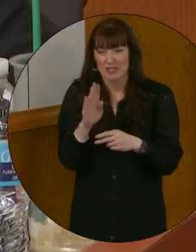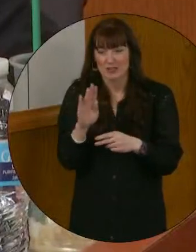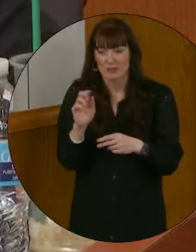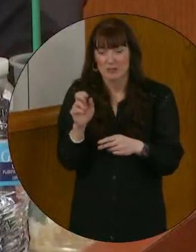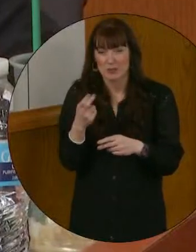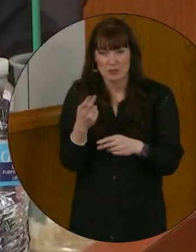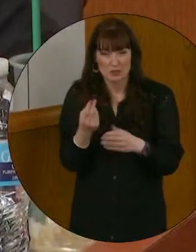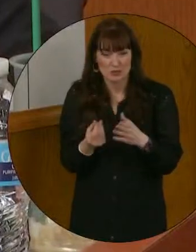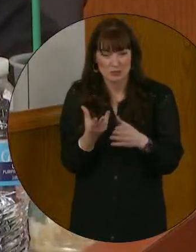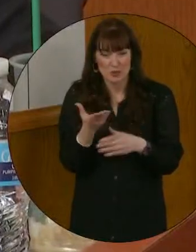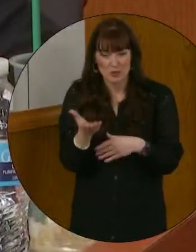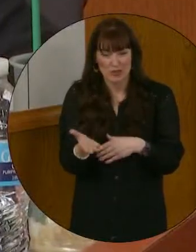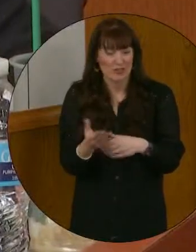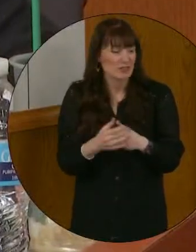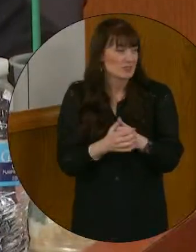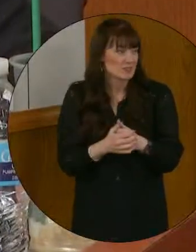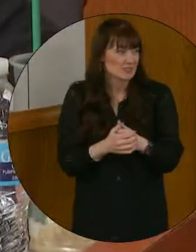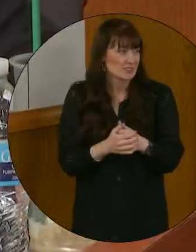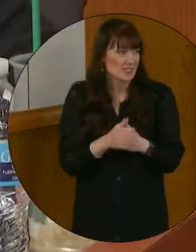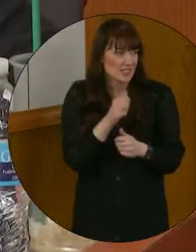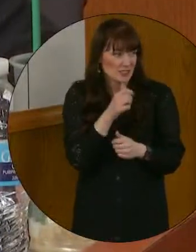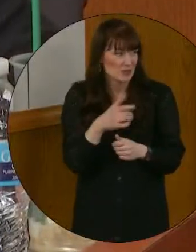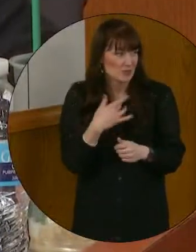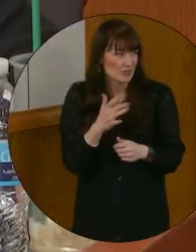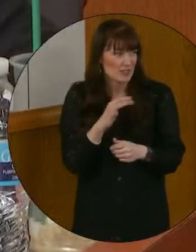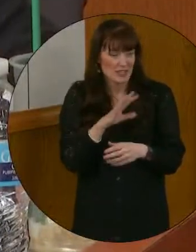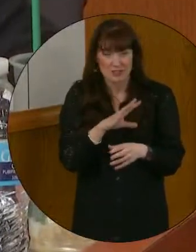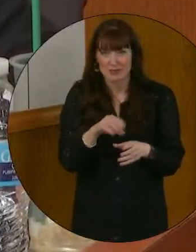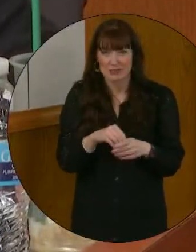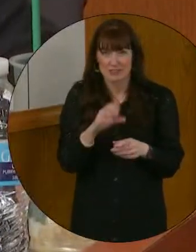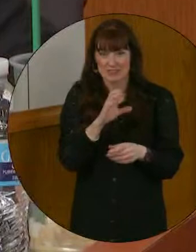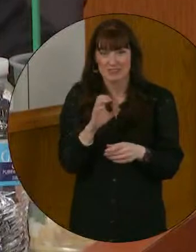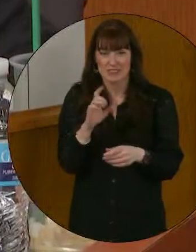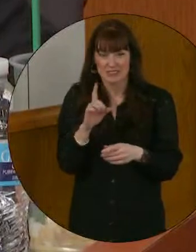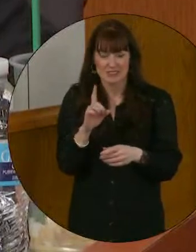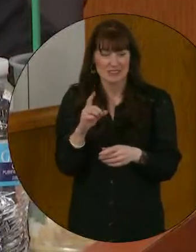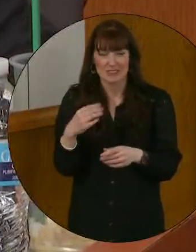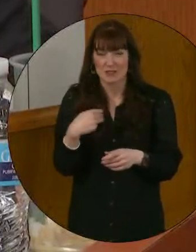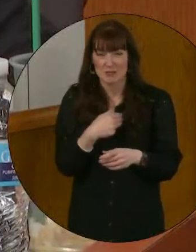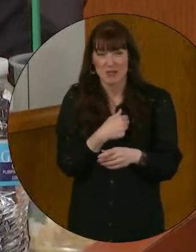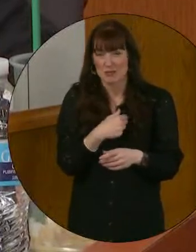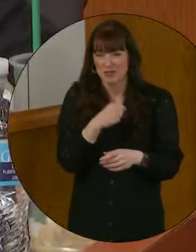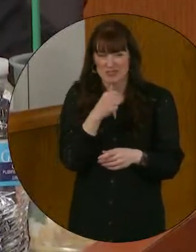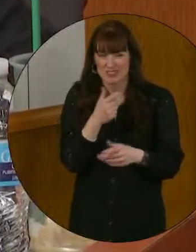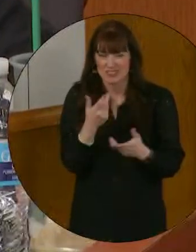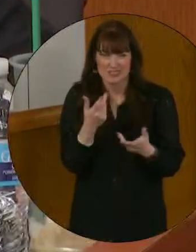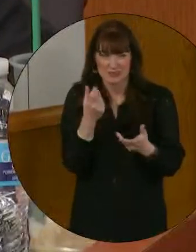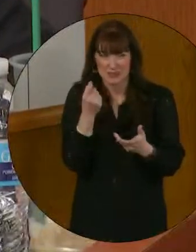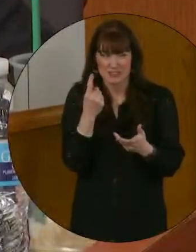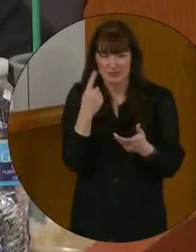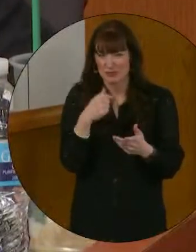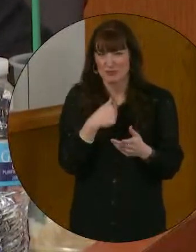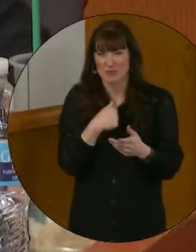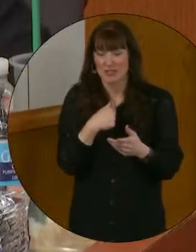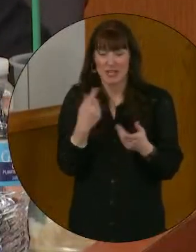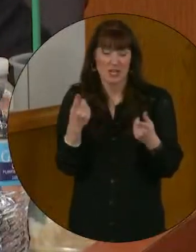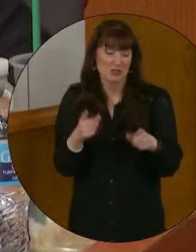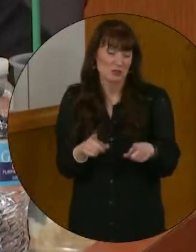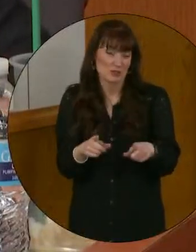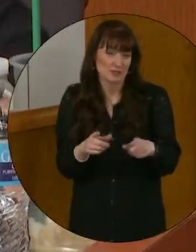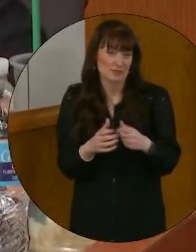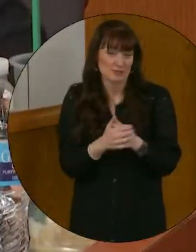place. And I just didn't feel the need to be there as a CCSD member. That didn't make sense to me. But I agree with you. So if that ever comes up